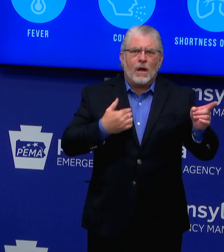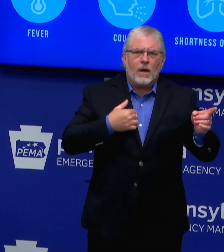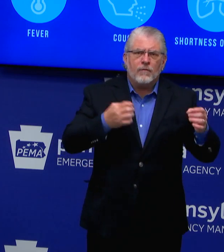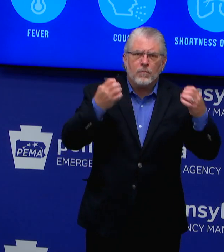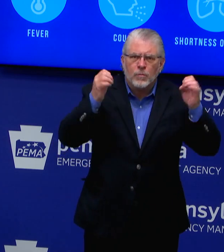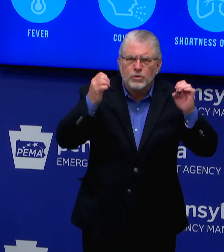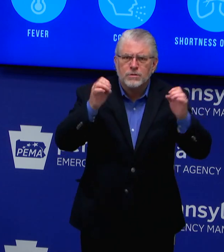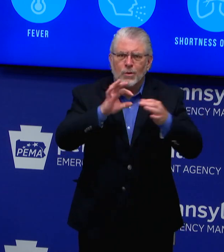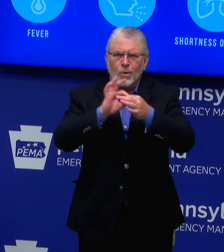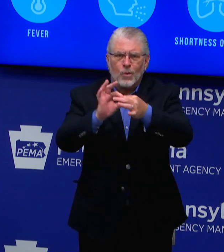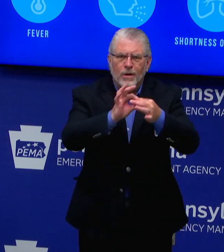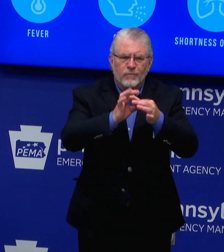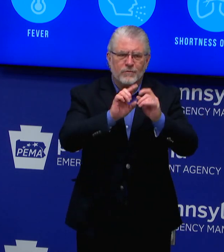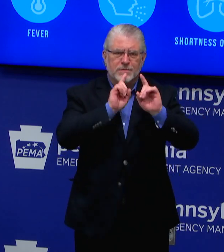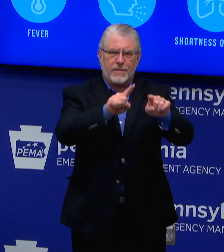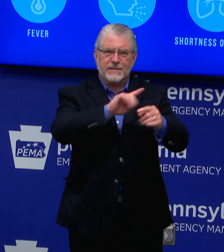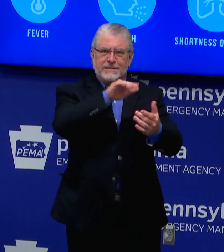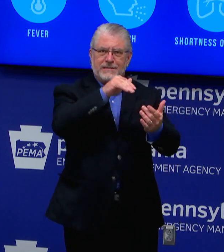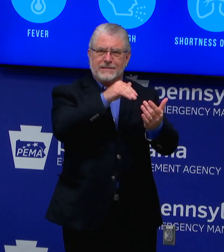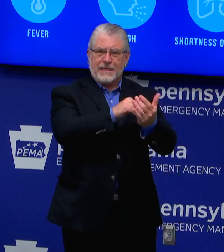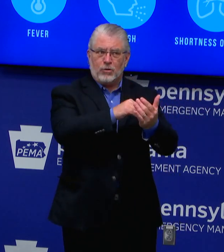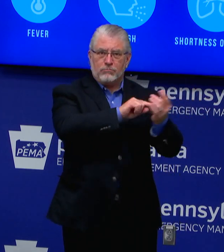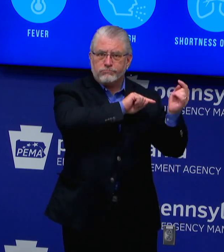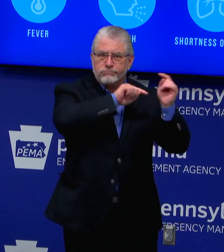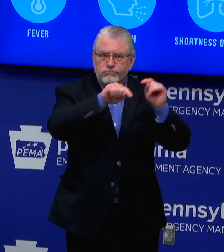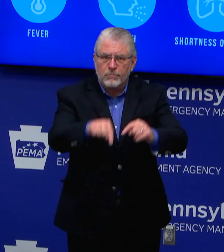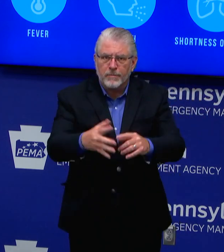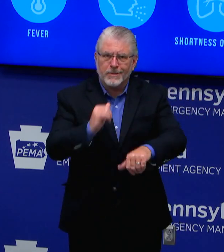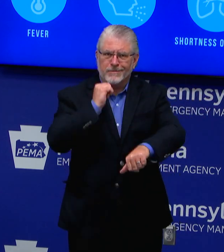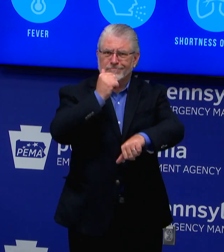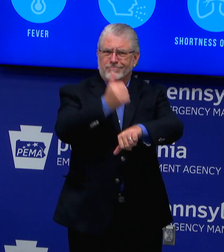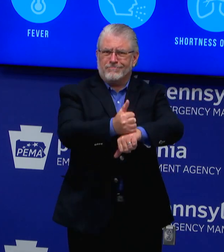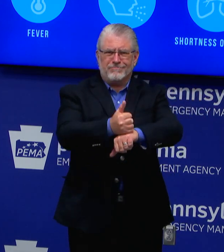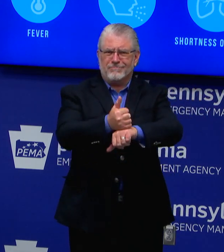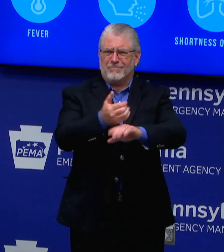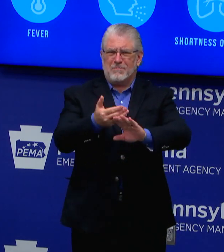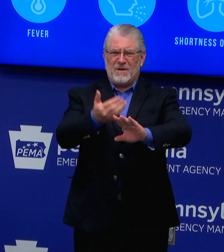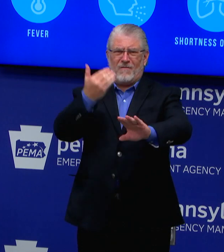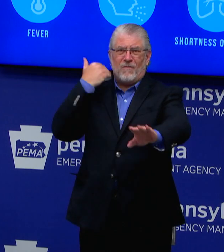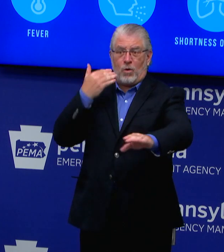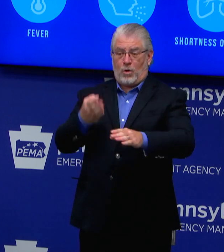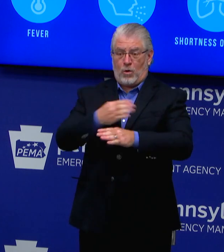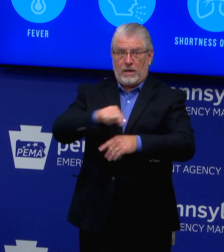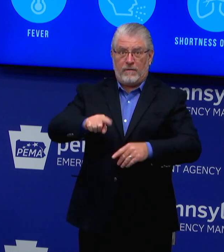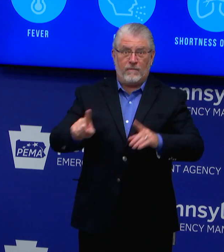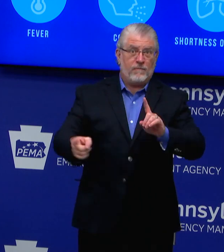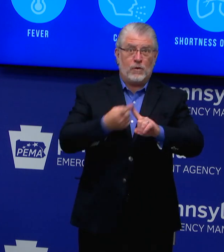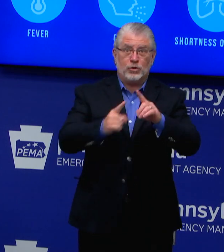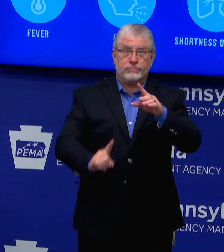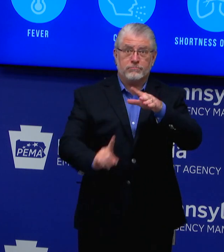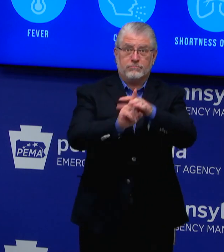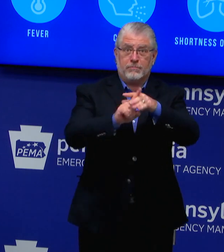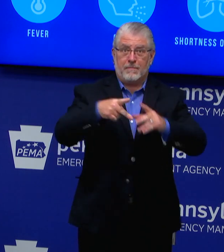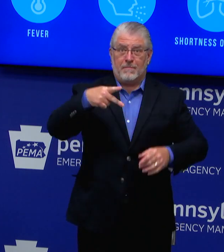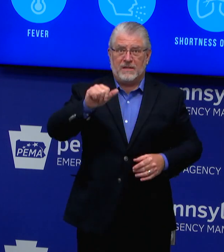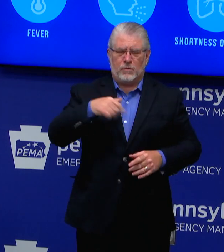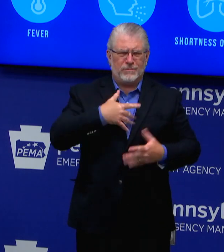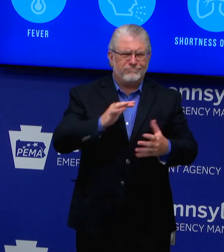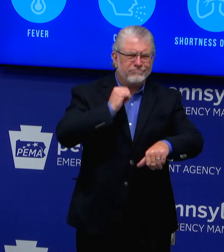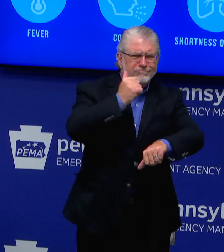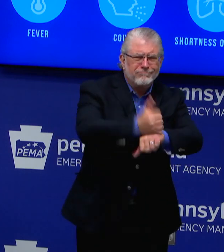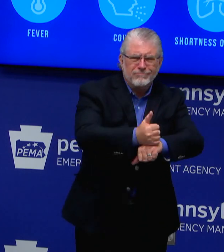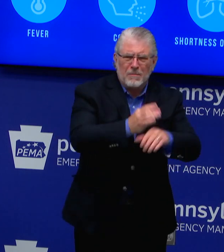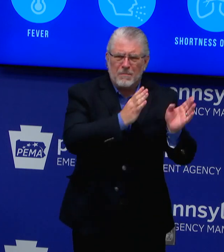States. And PEMA's Commonwealth Response Coordination Center stood up full operations just a few weeks later, supplementing planning